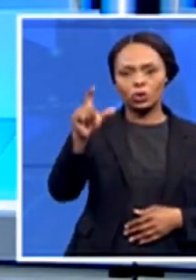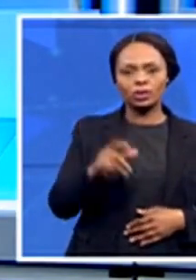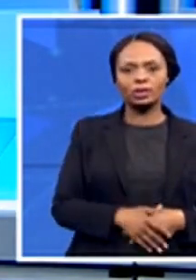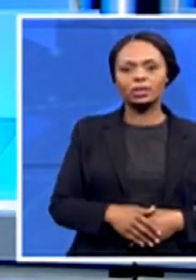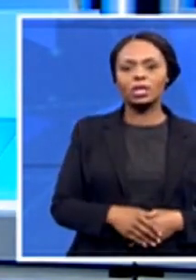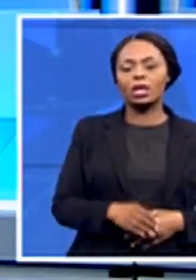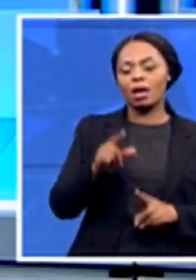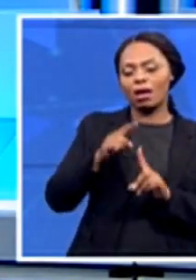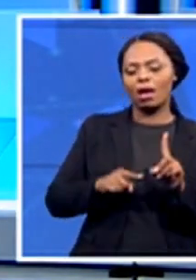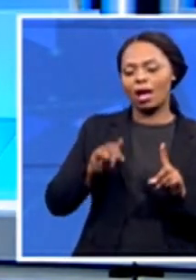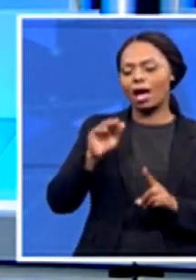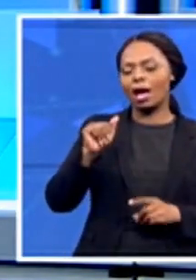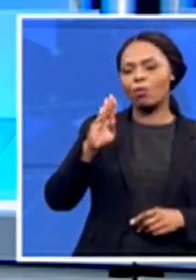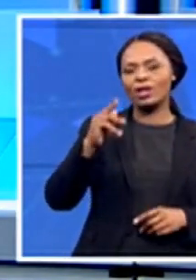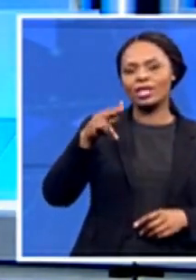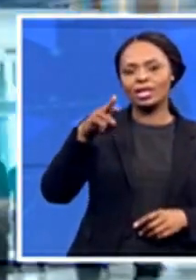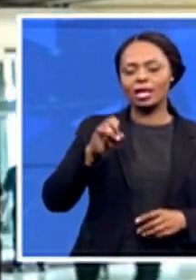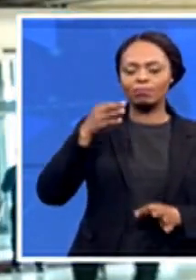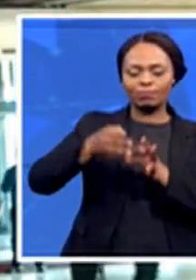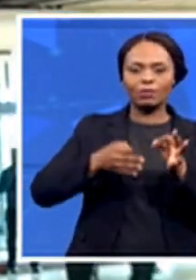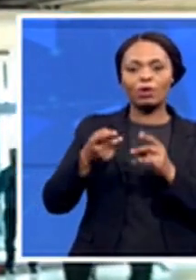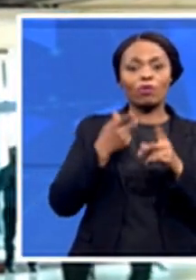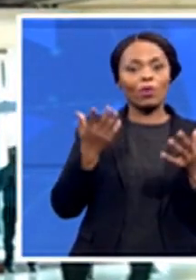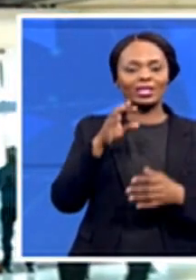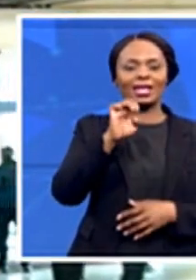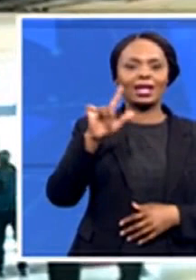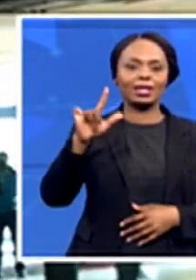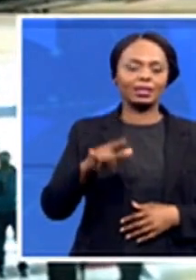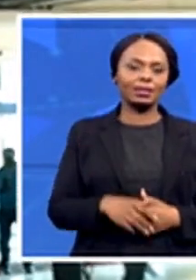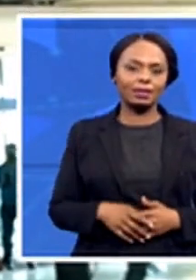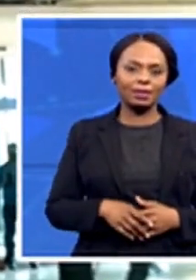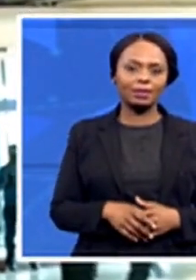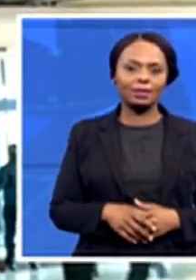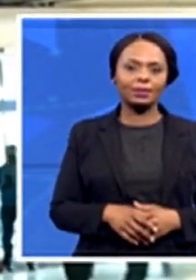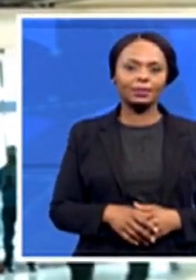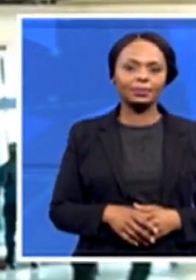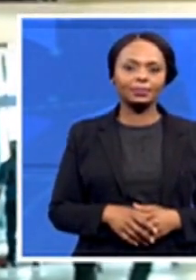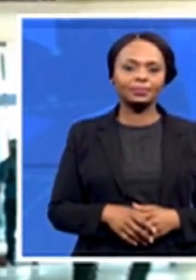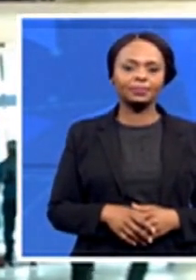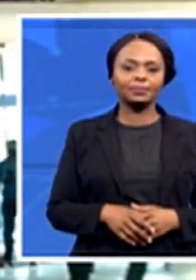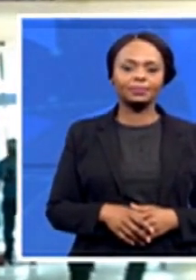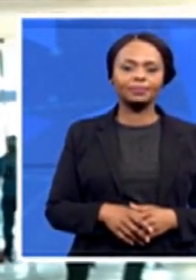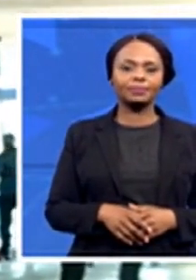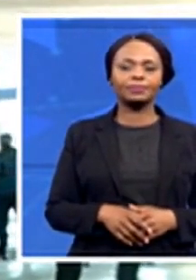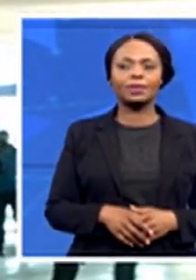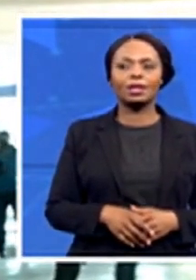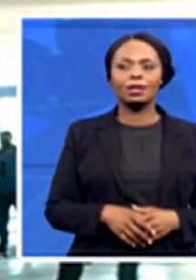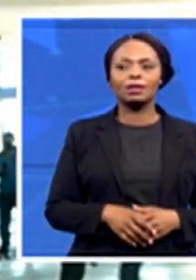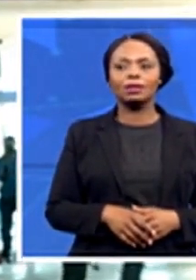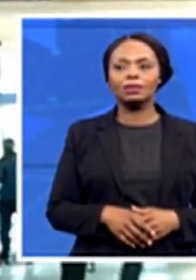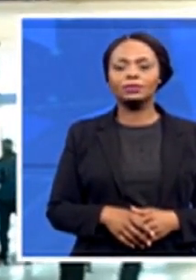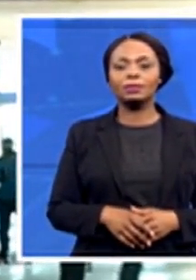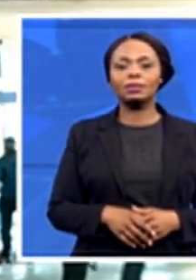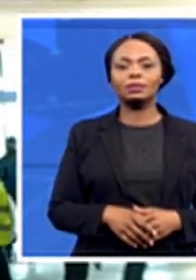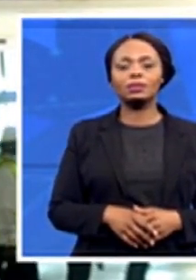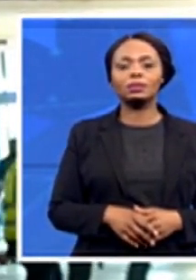from East London. East London at Hemingway's Mall, one of the biggest malls here in the region where people